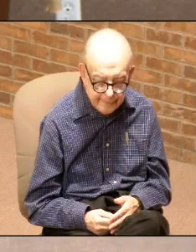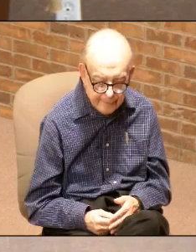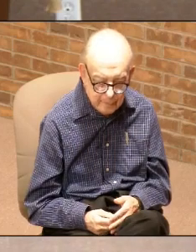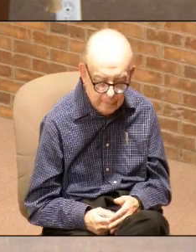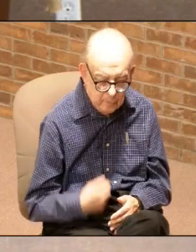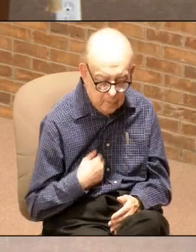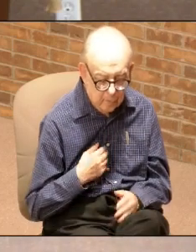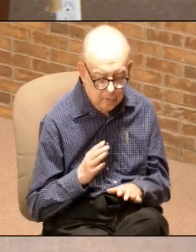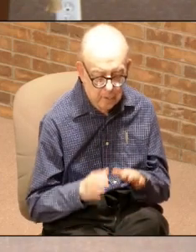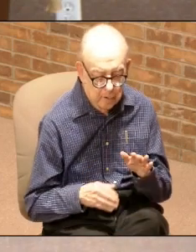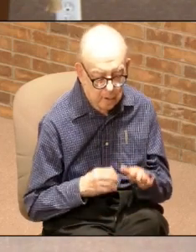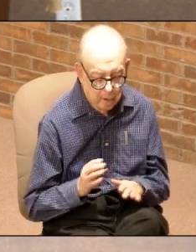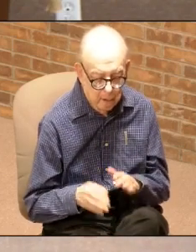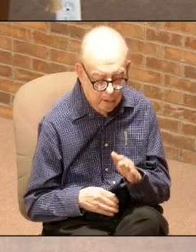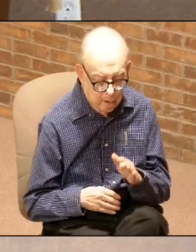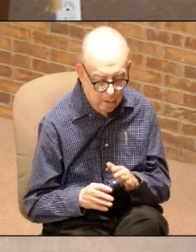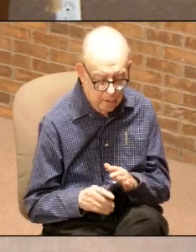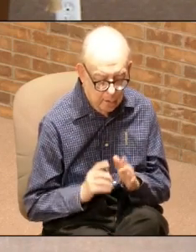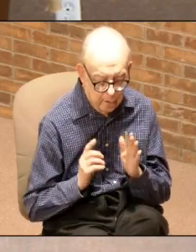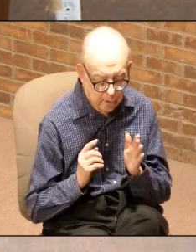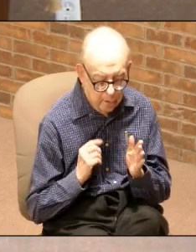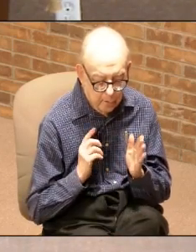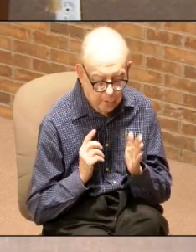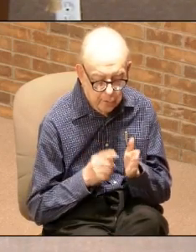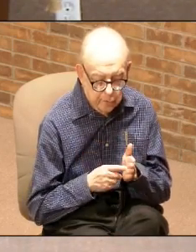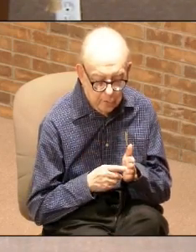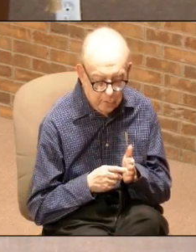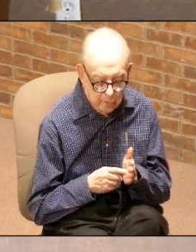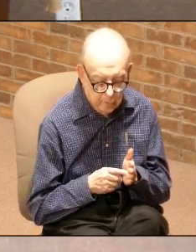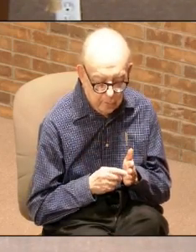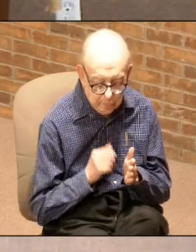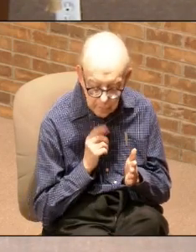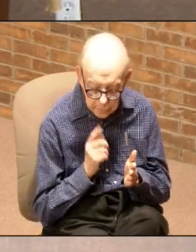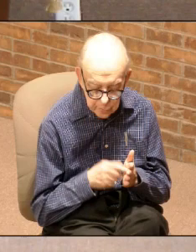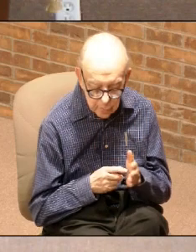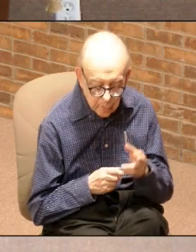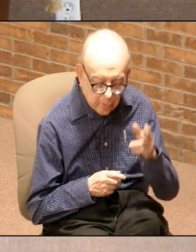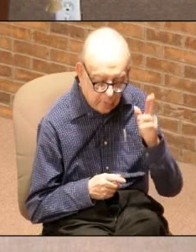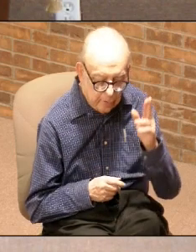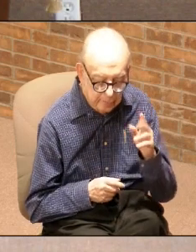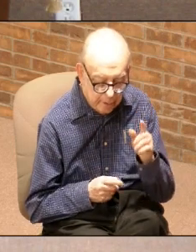By walking backwards, we're showing disrespect to God, who is our Father.